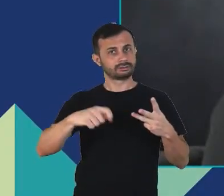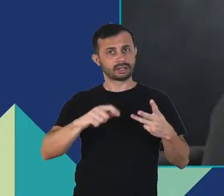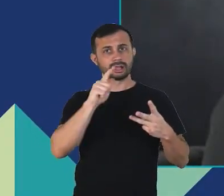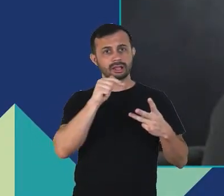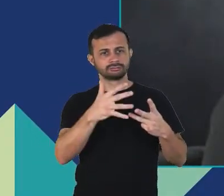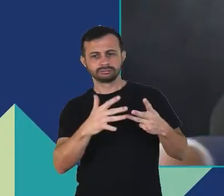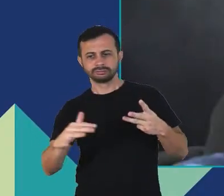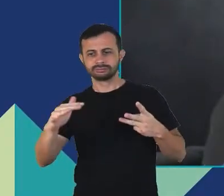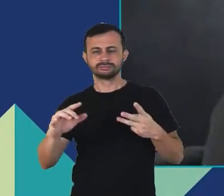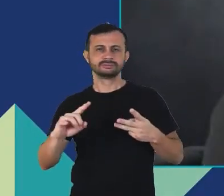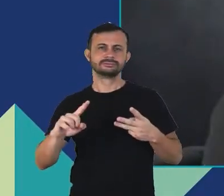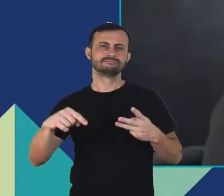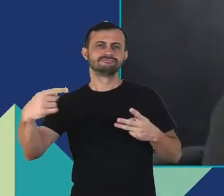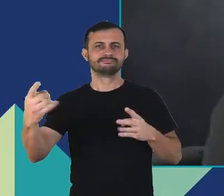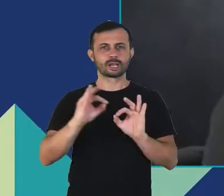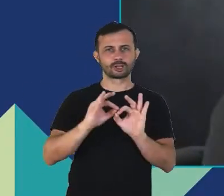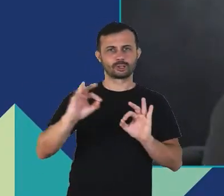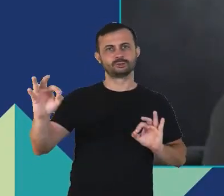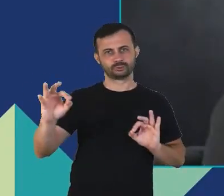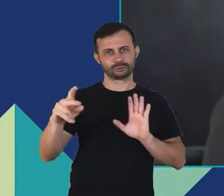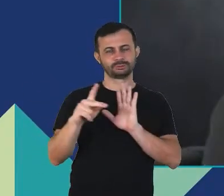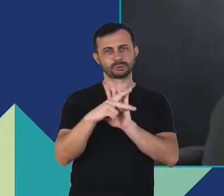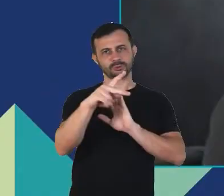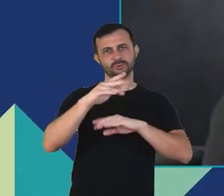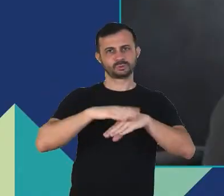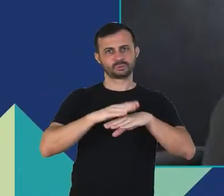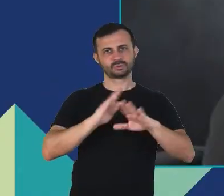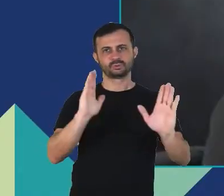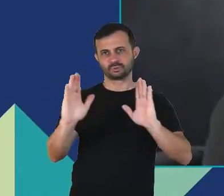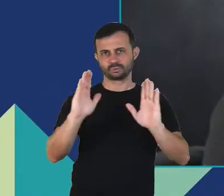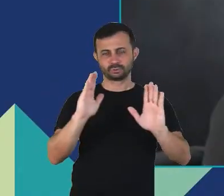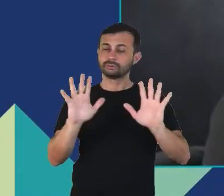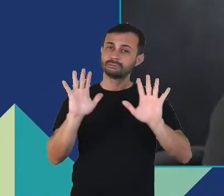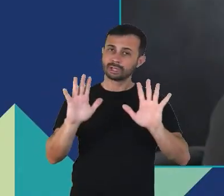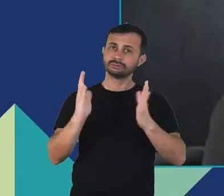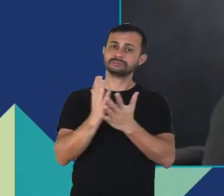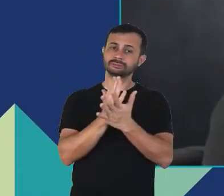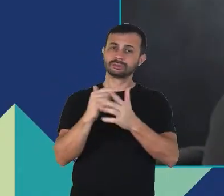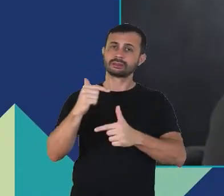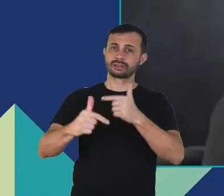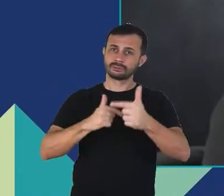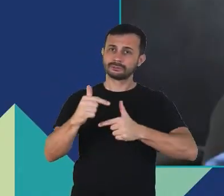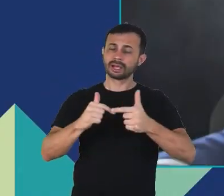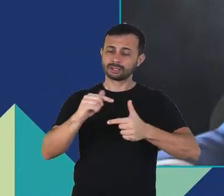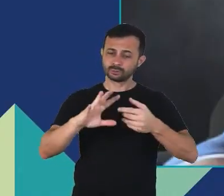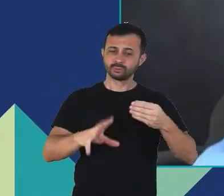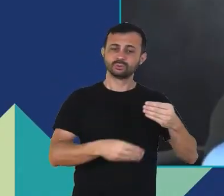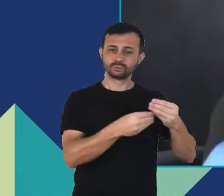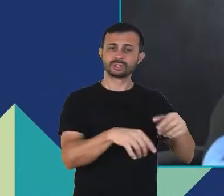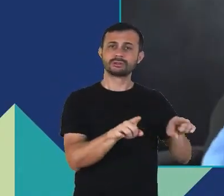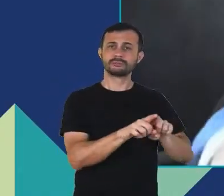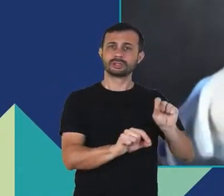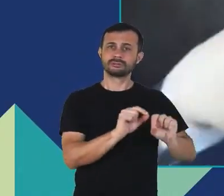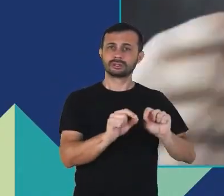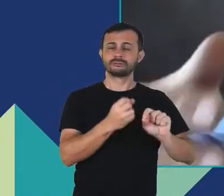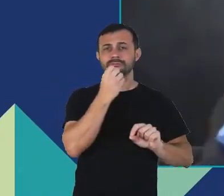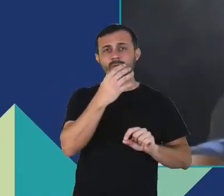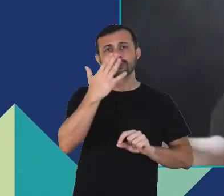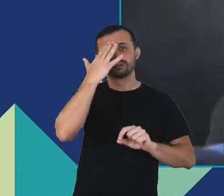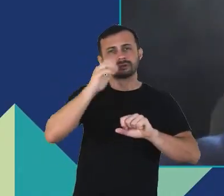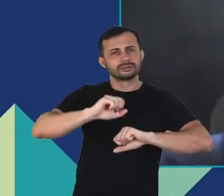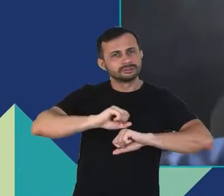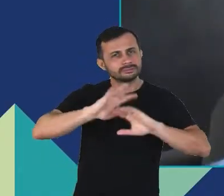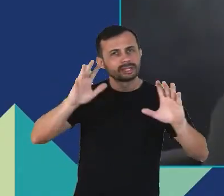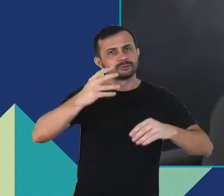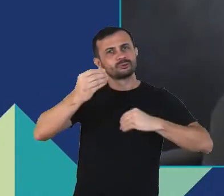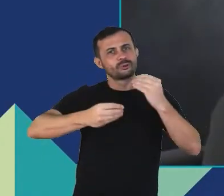part of the equation is to have a good understanding of the closure plan and actually try to